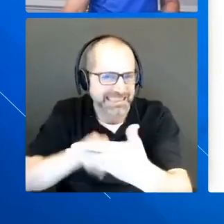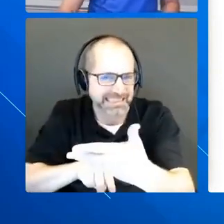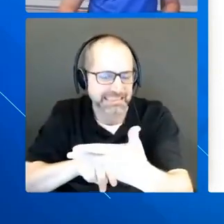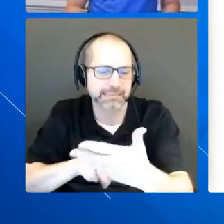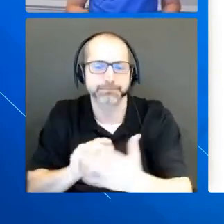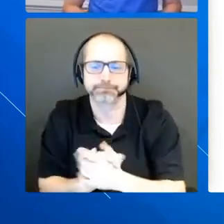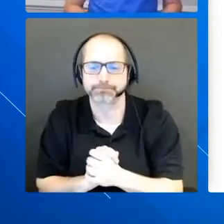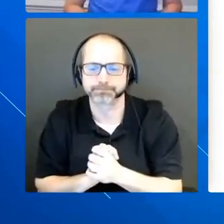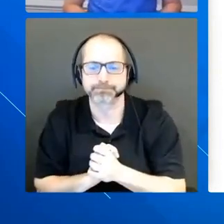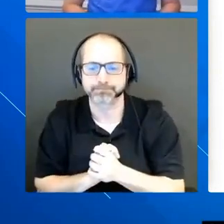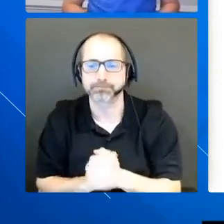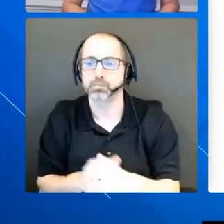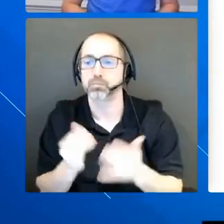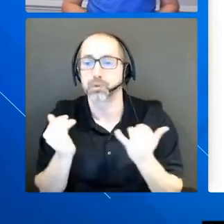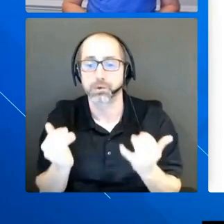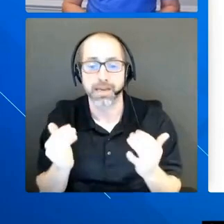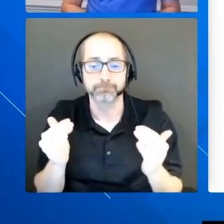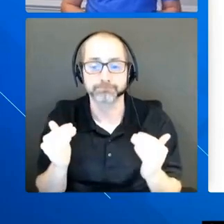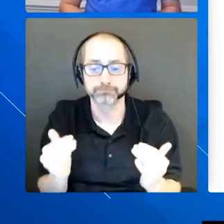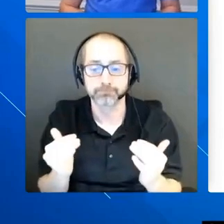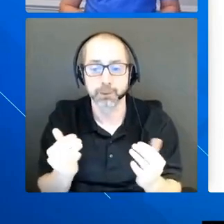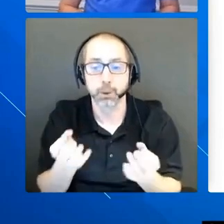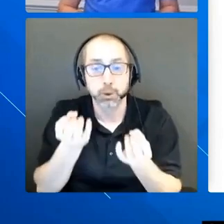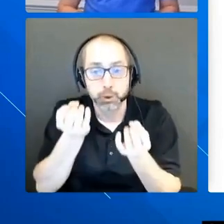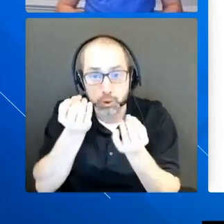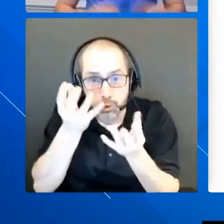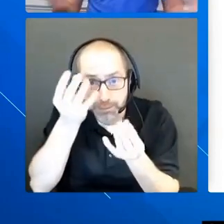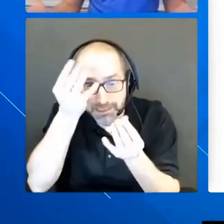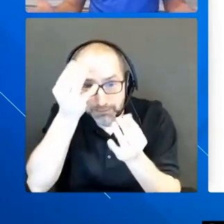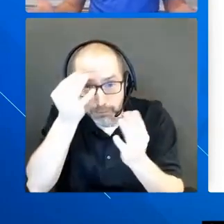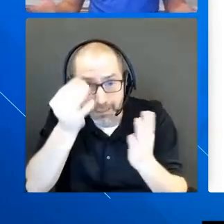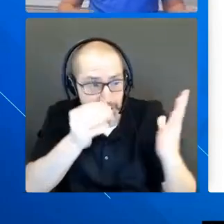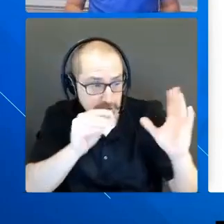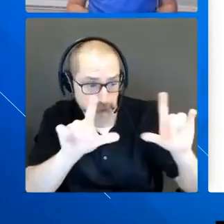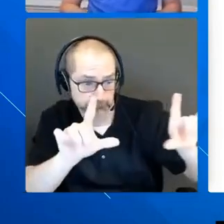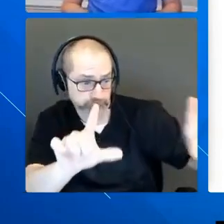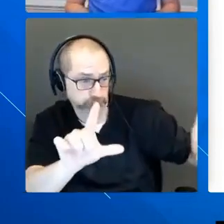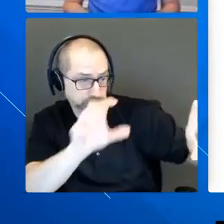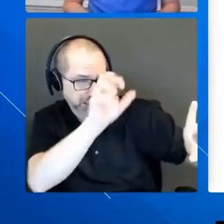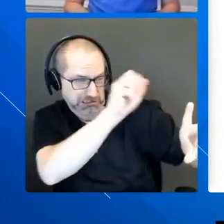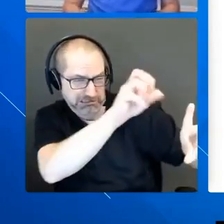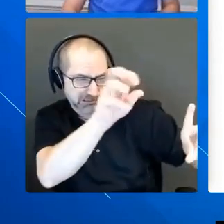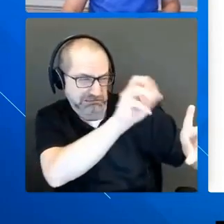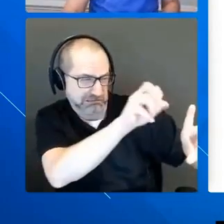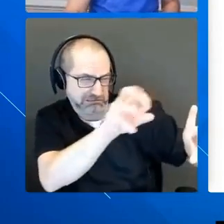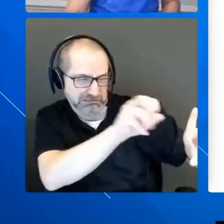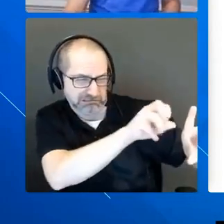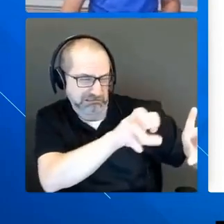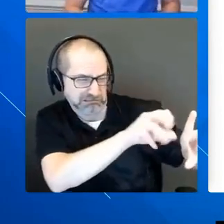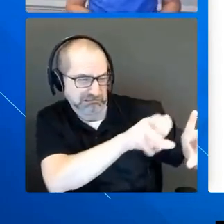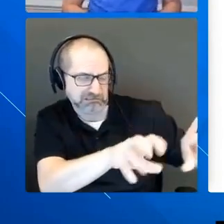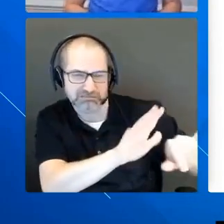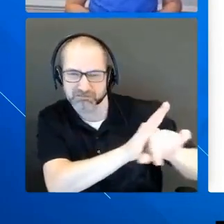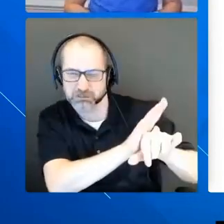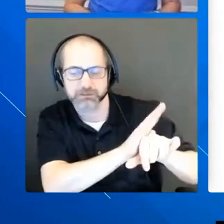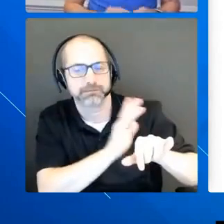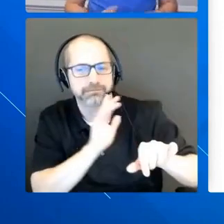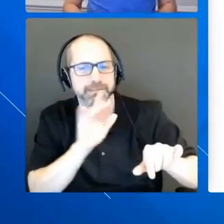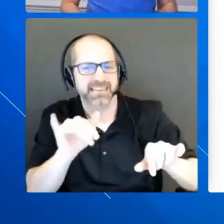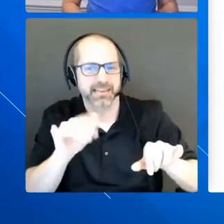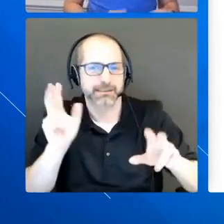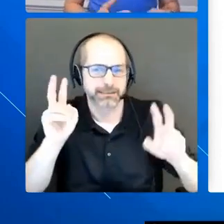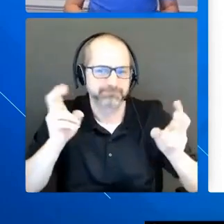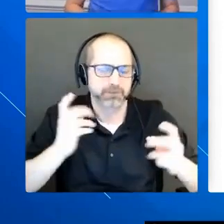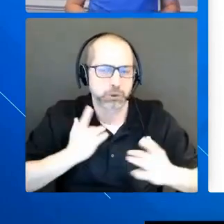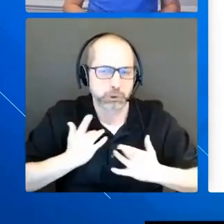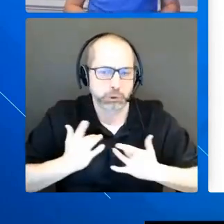So here, putting too much information in one space, trying to fill that whole screen, it can be an issue. So keep it